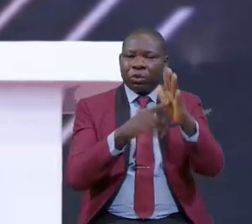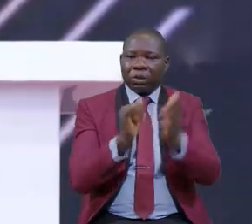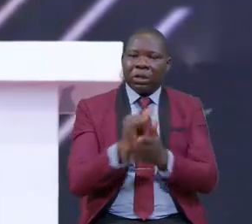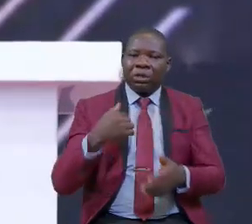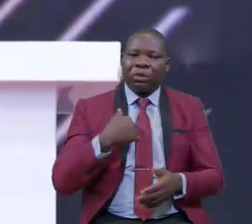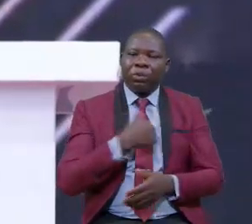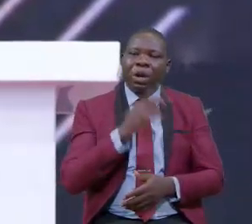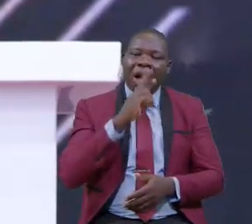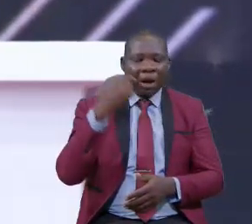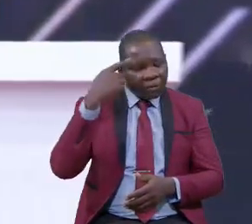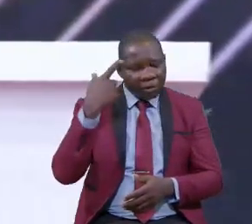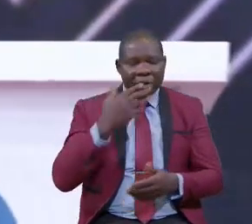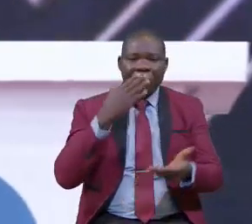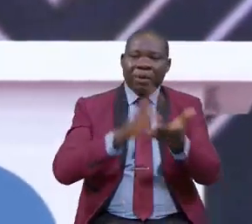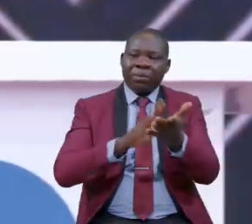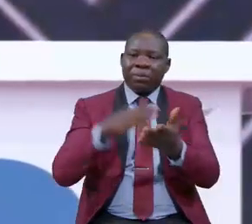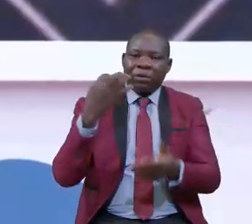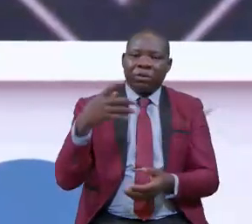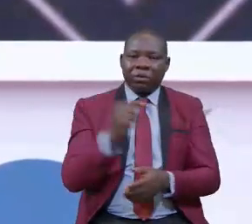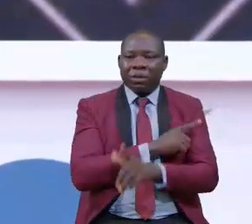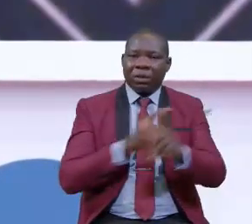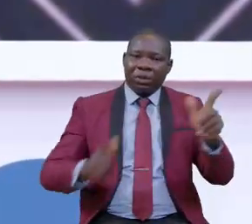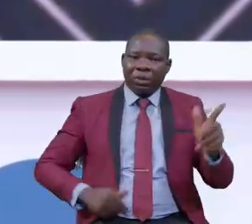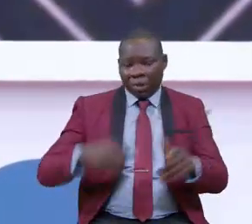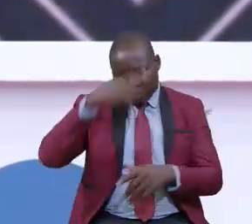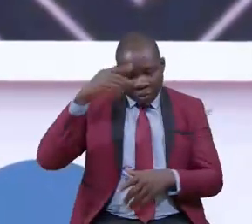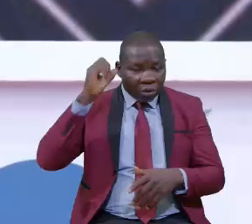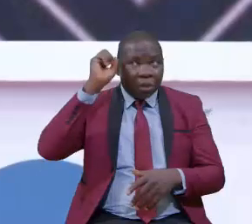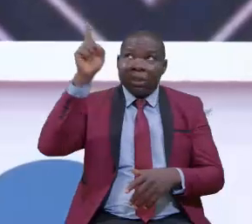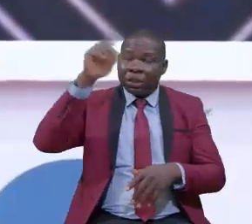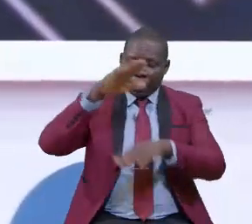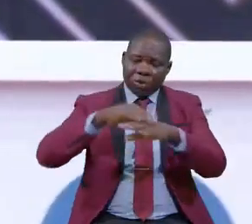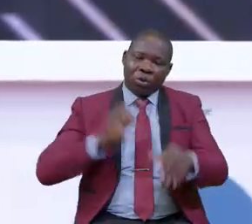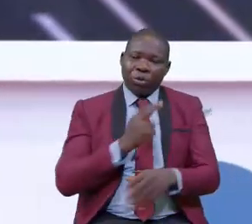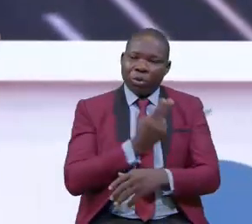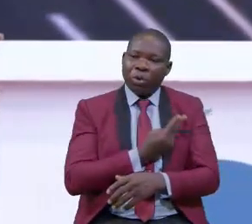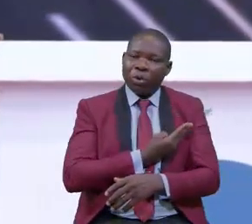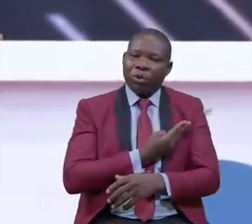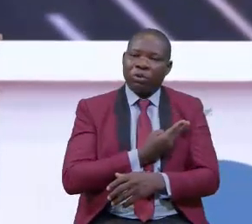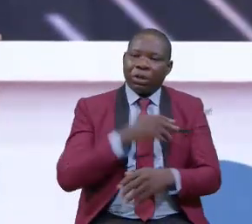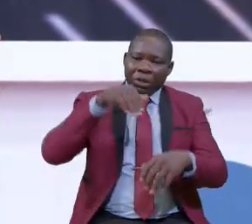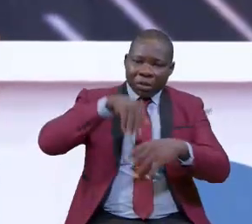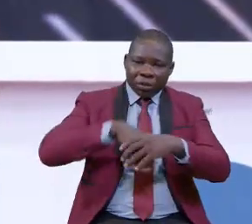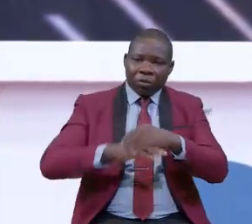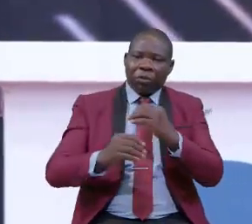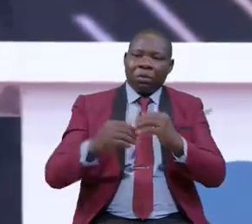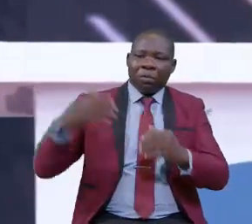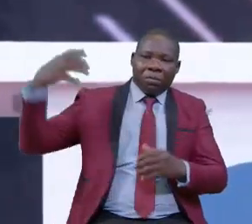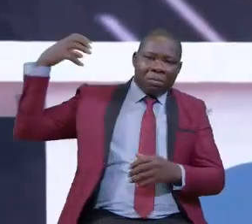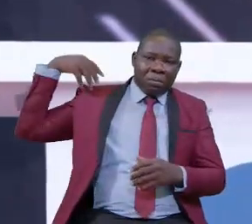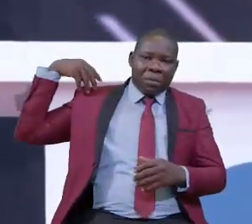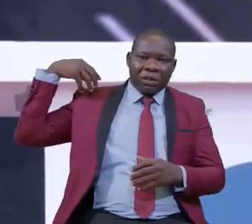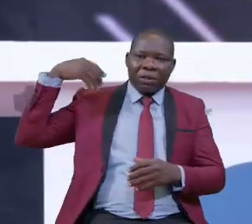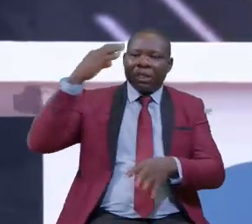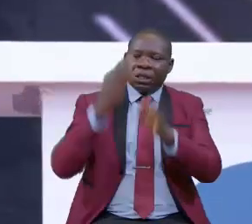the Lord. Because now he calls us to mastery. And if I'm going to be in mastery, there are some